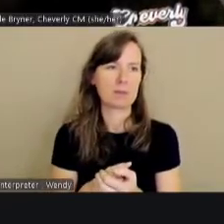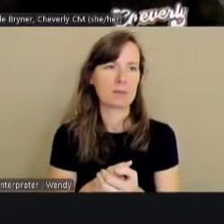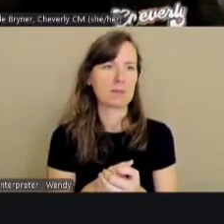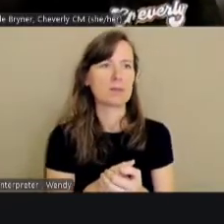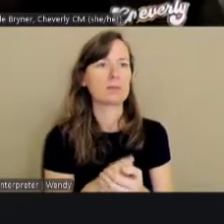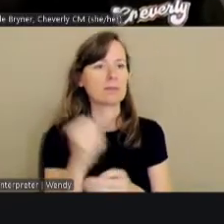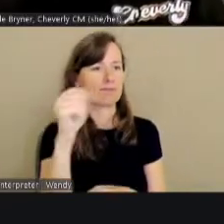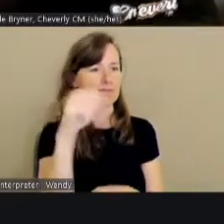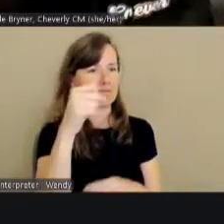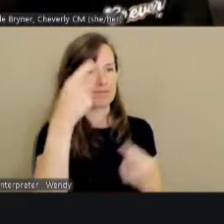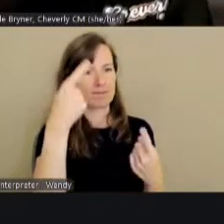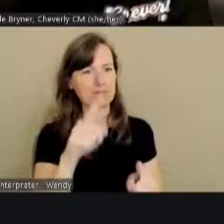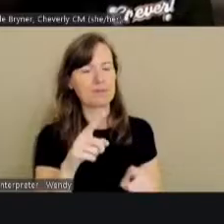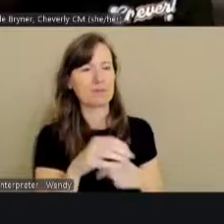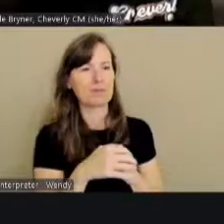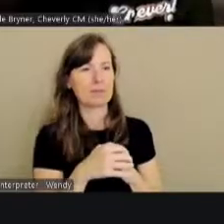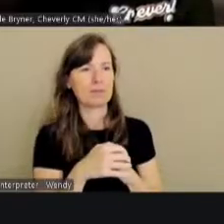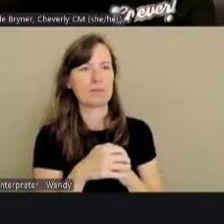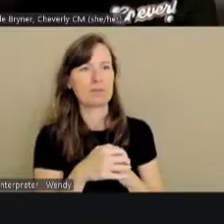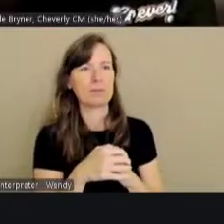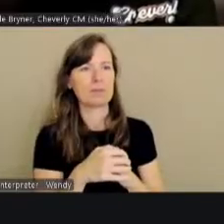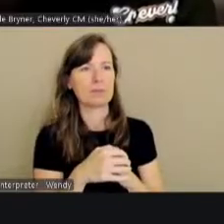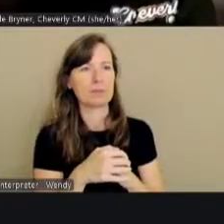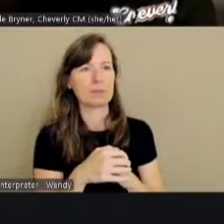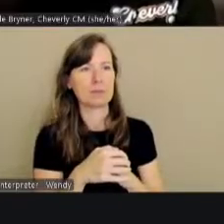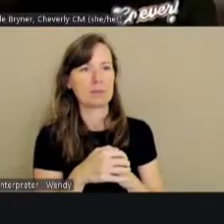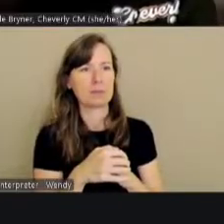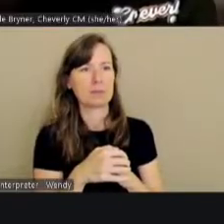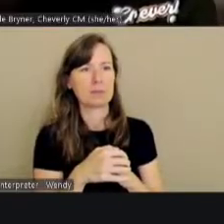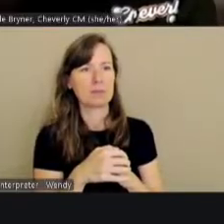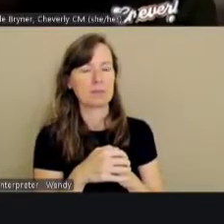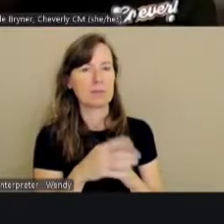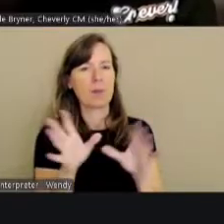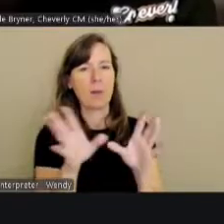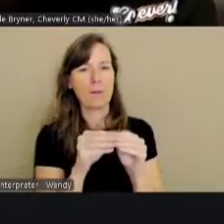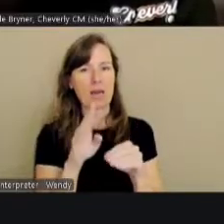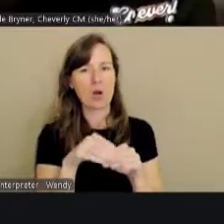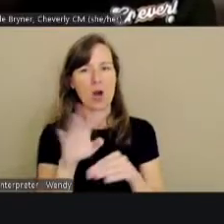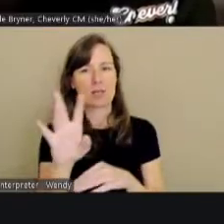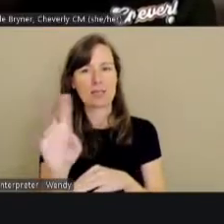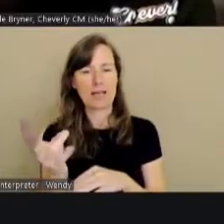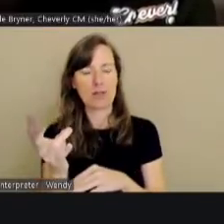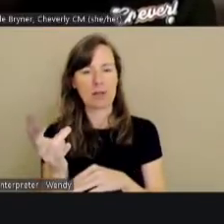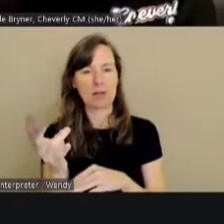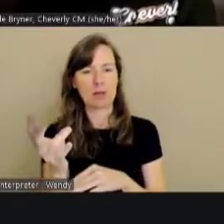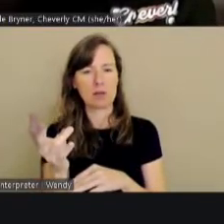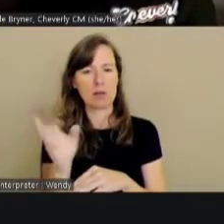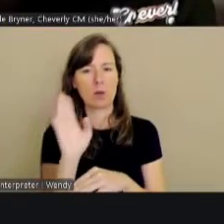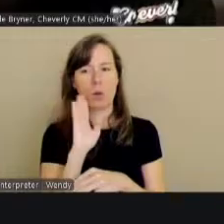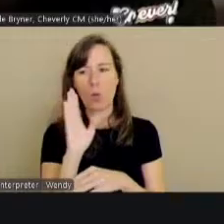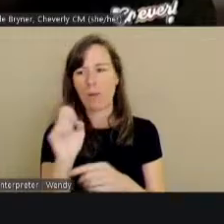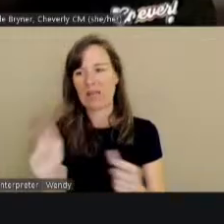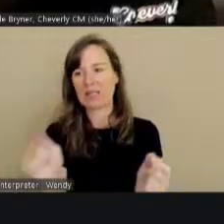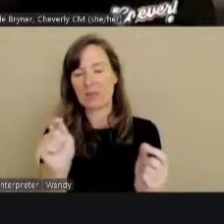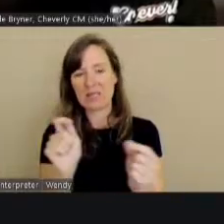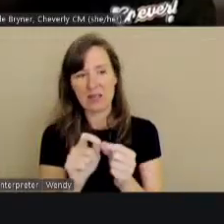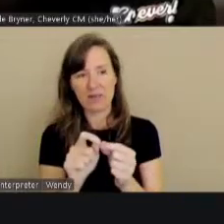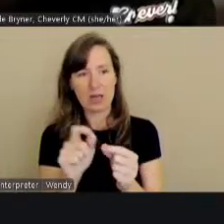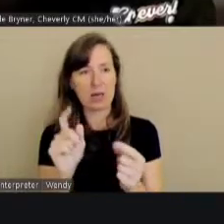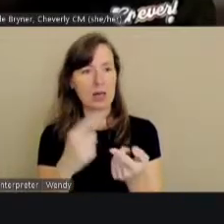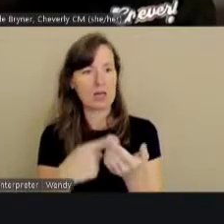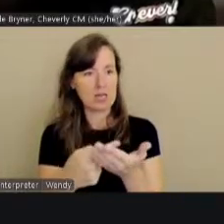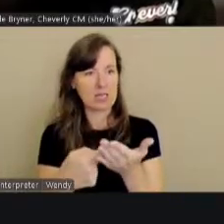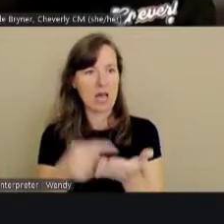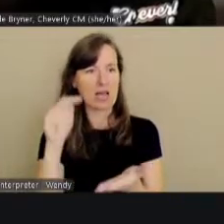yeah, I agree with you. I would say this, obviously the hearing on the 7th will be specifically to discuss these